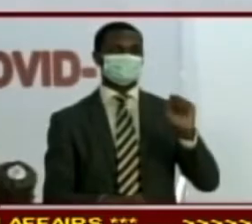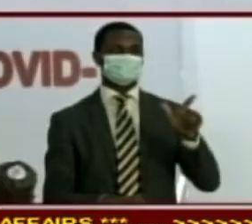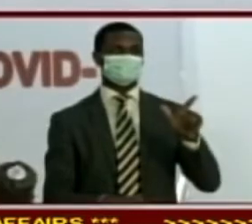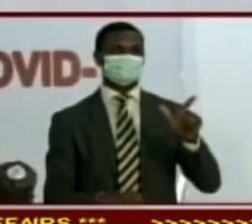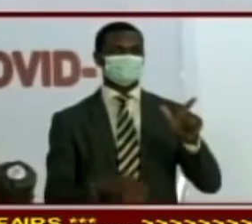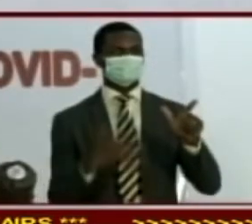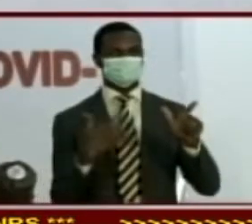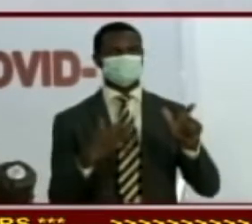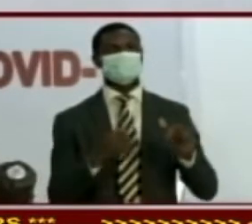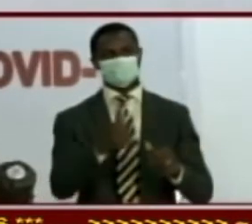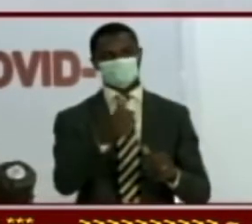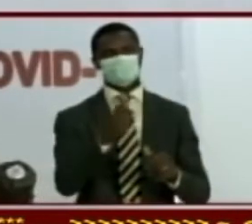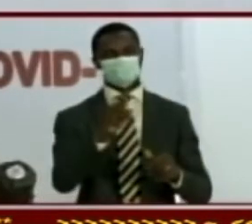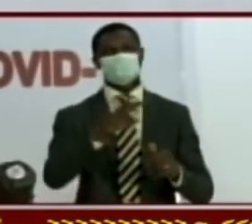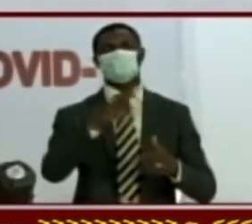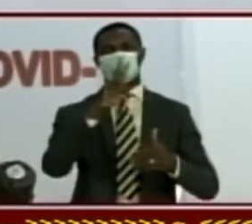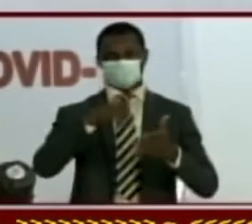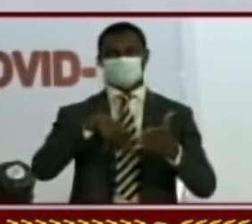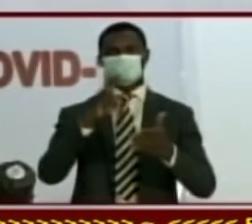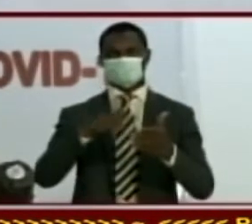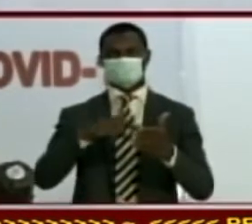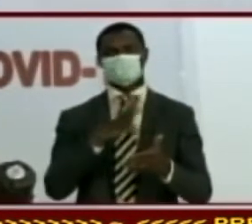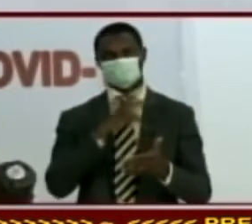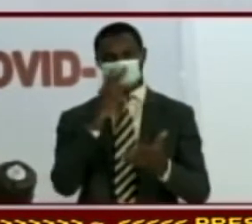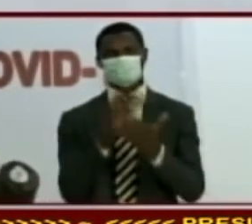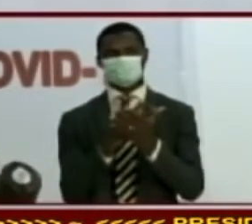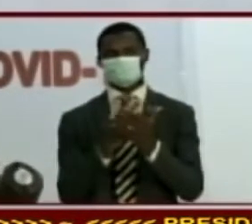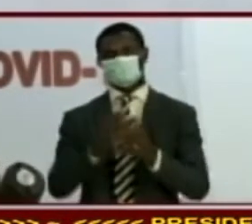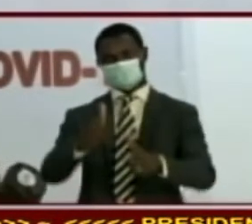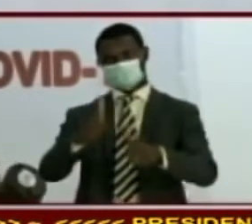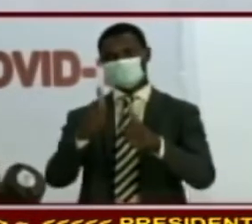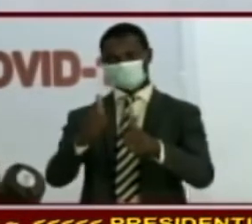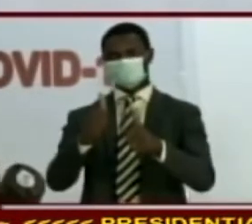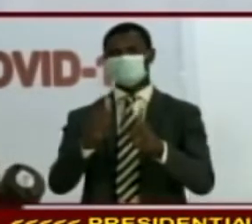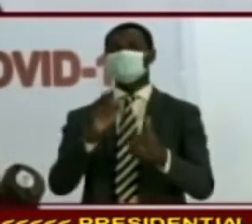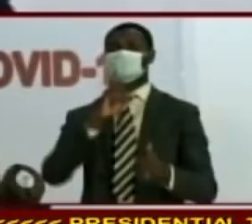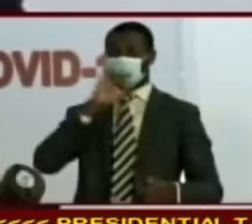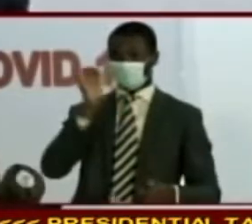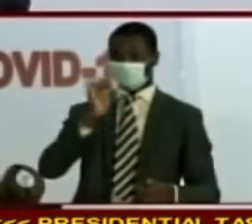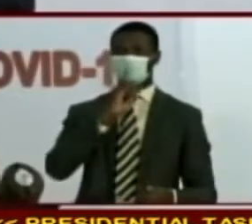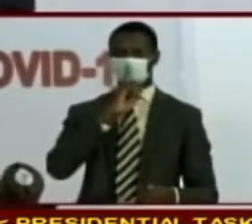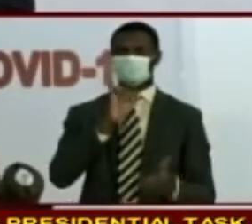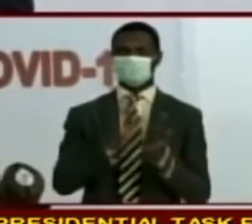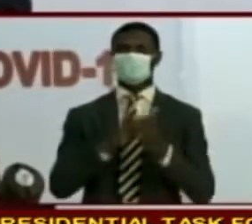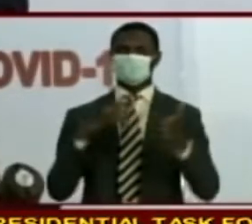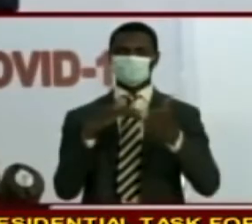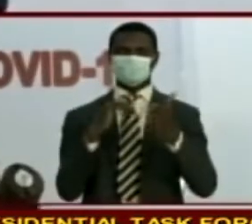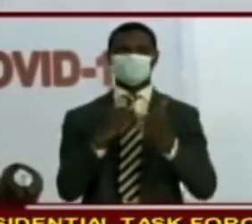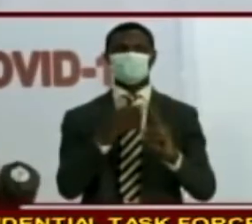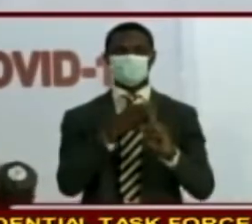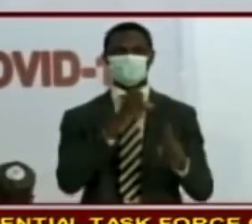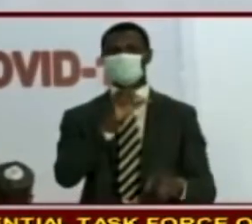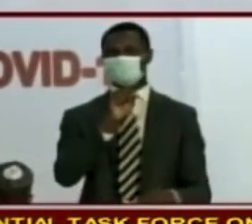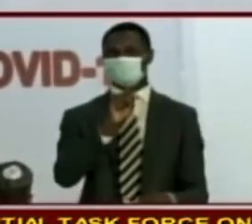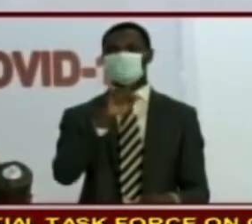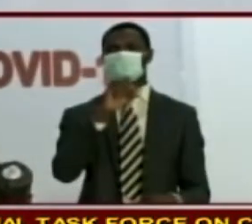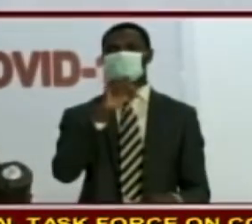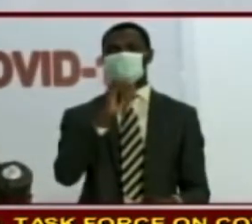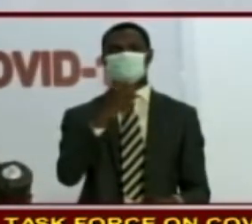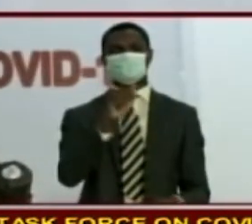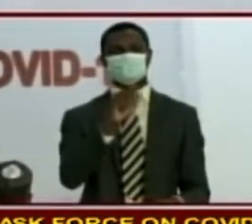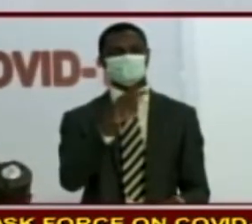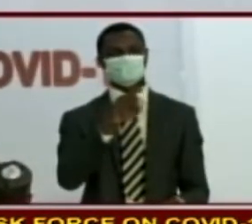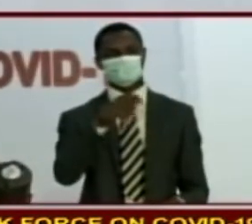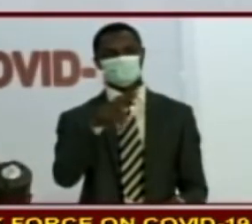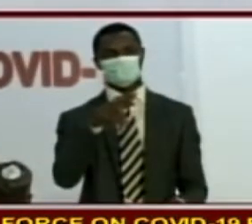you're doing a lot of reading in your spare time. Yes, that study came out of Singapore. We encourage your colleagues to all do the same,